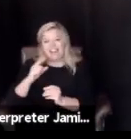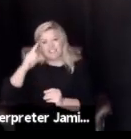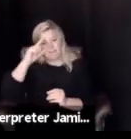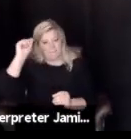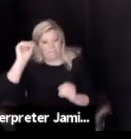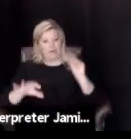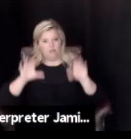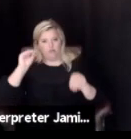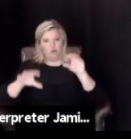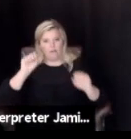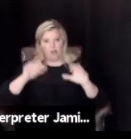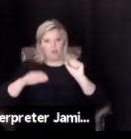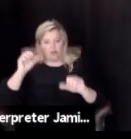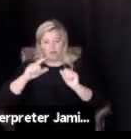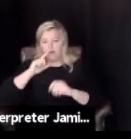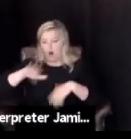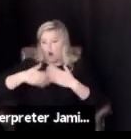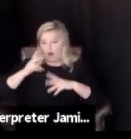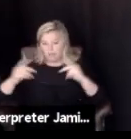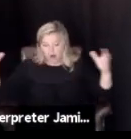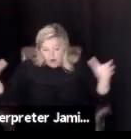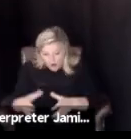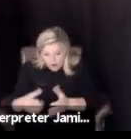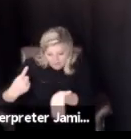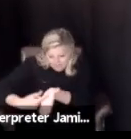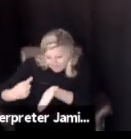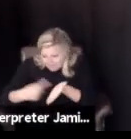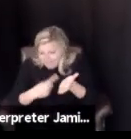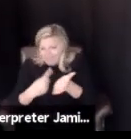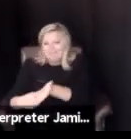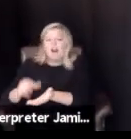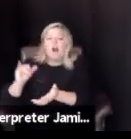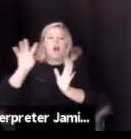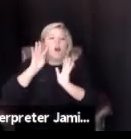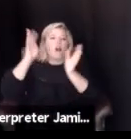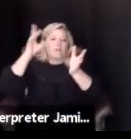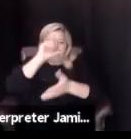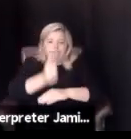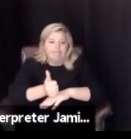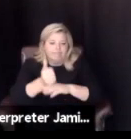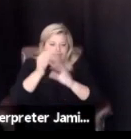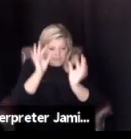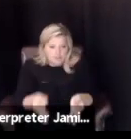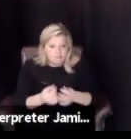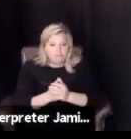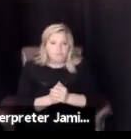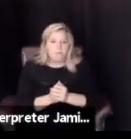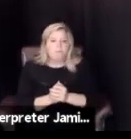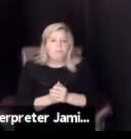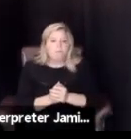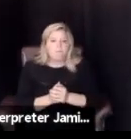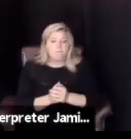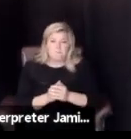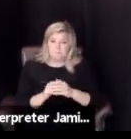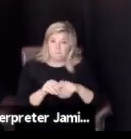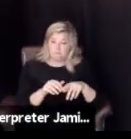all their people together and just literally brainstorming and coming up with ideas. How and when, how and how long